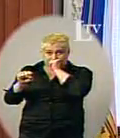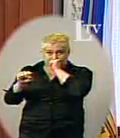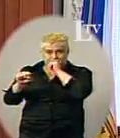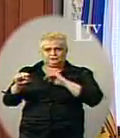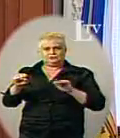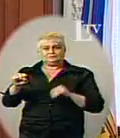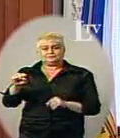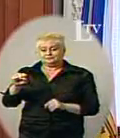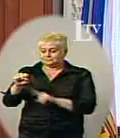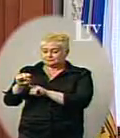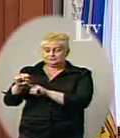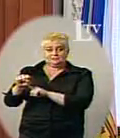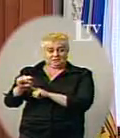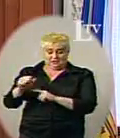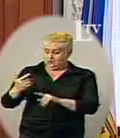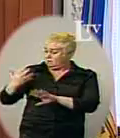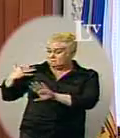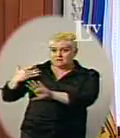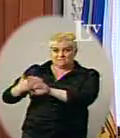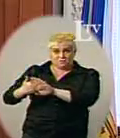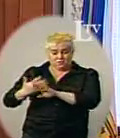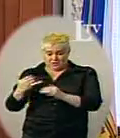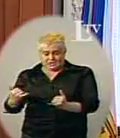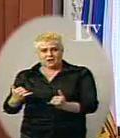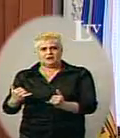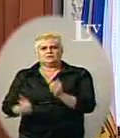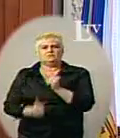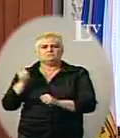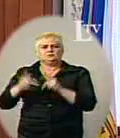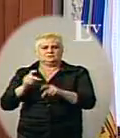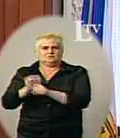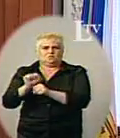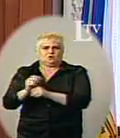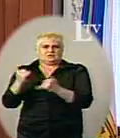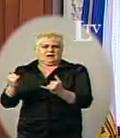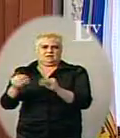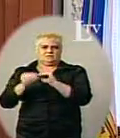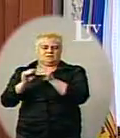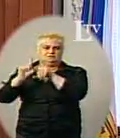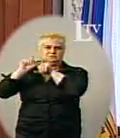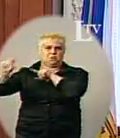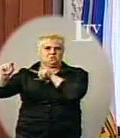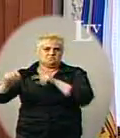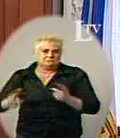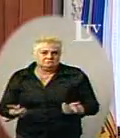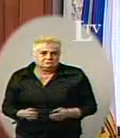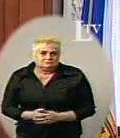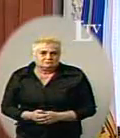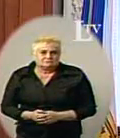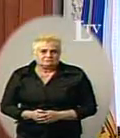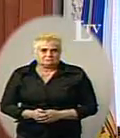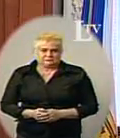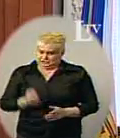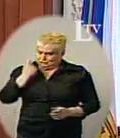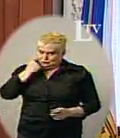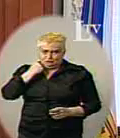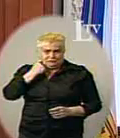other time in our history. In the past few months, this province has turned an important